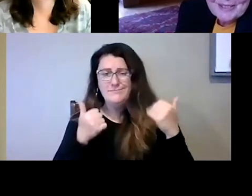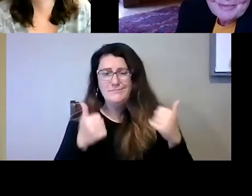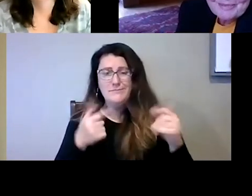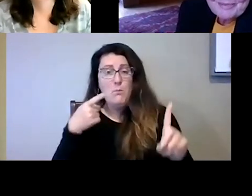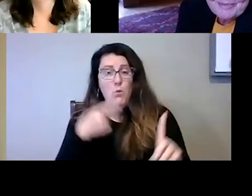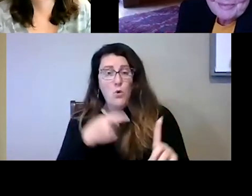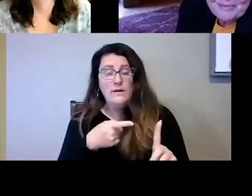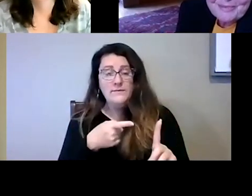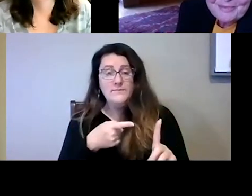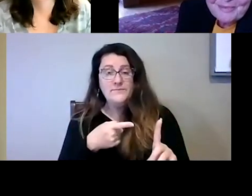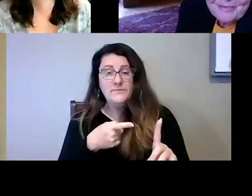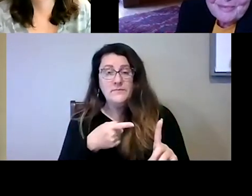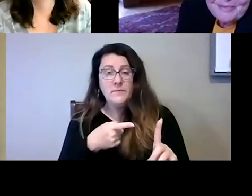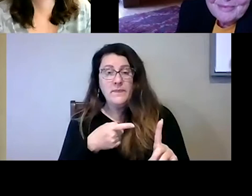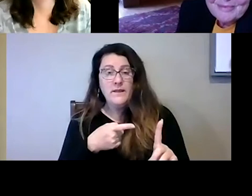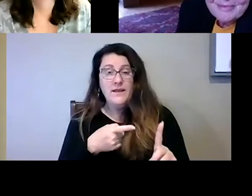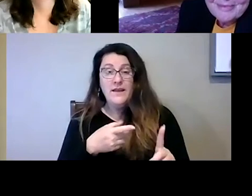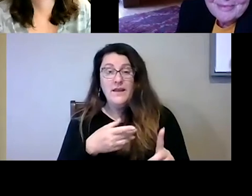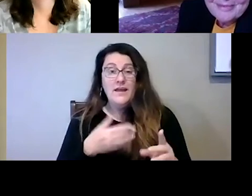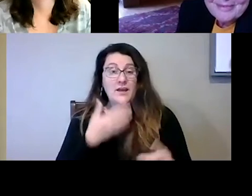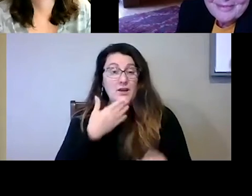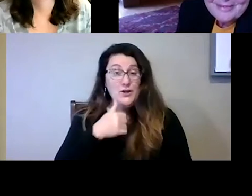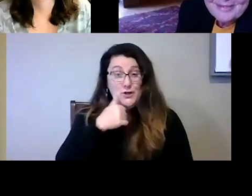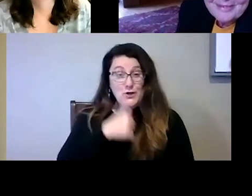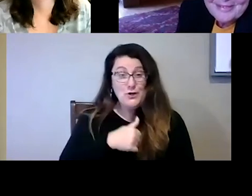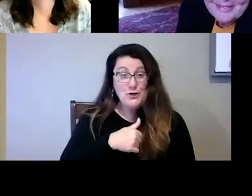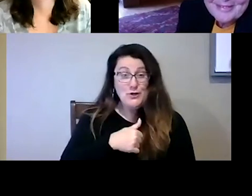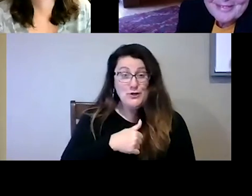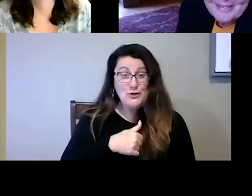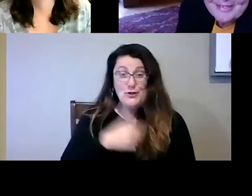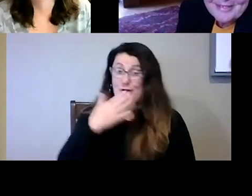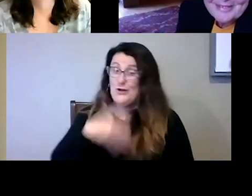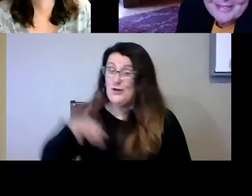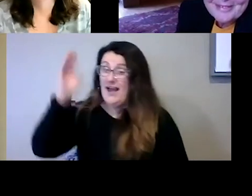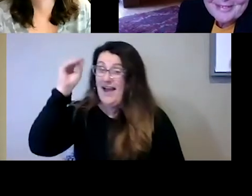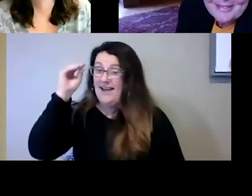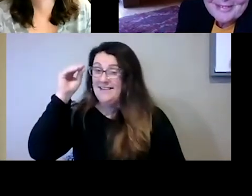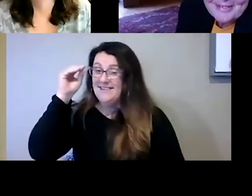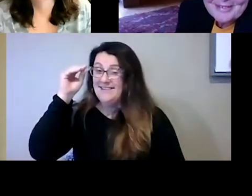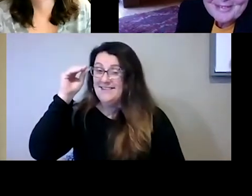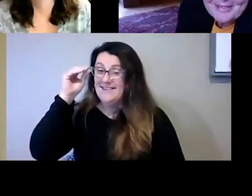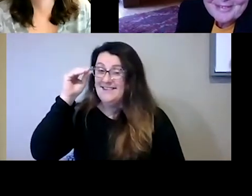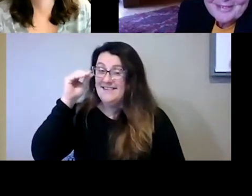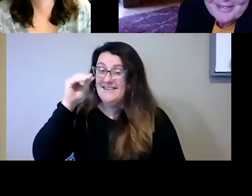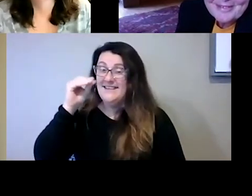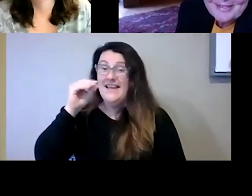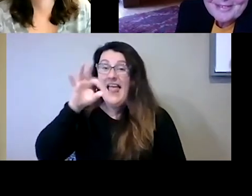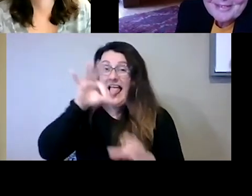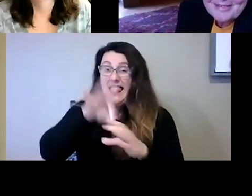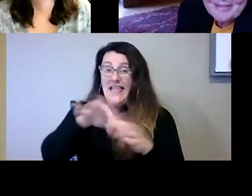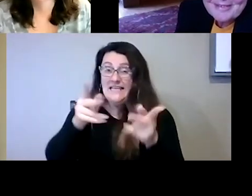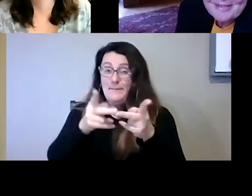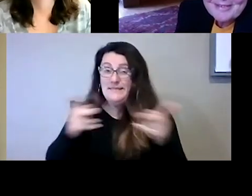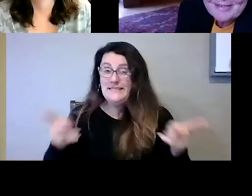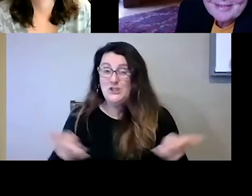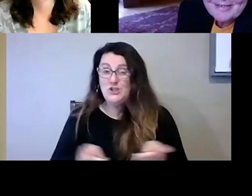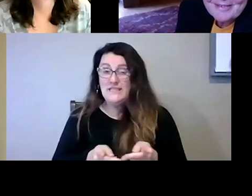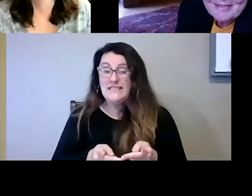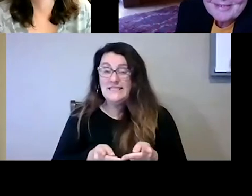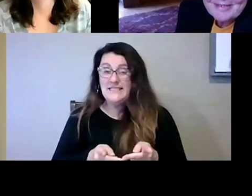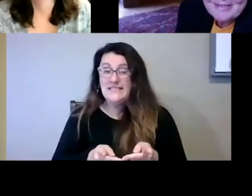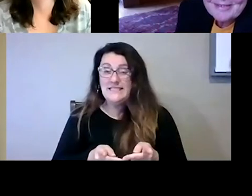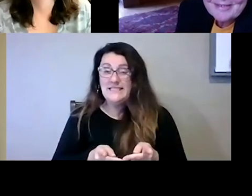there are good girls and good guys in elected positions.